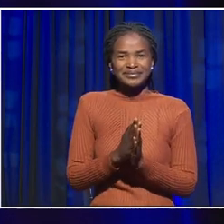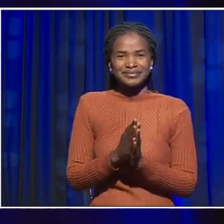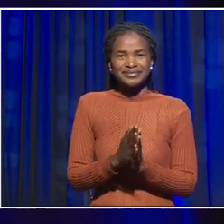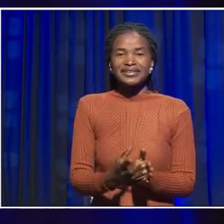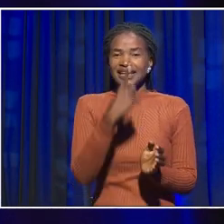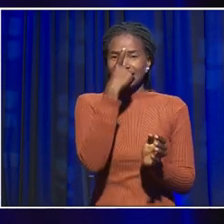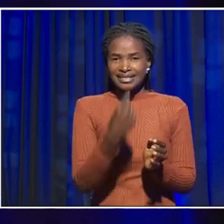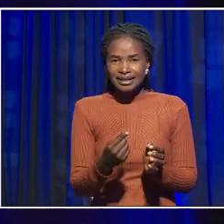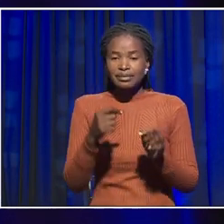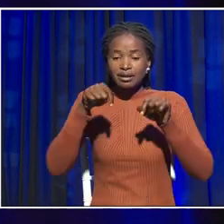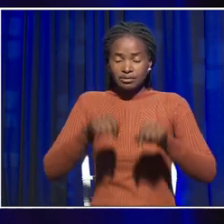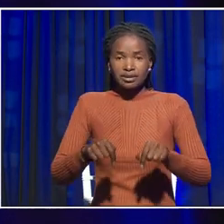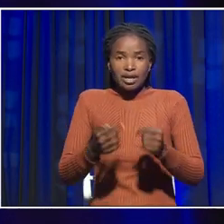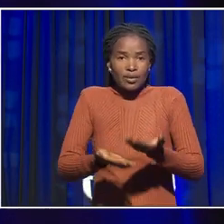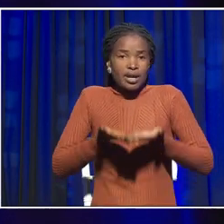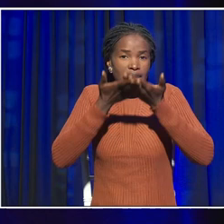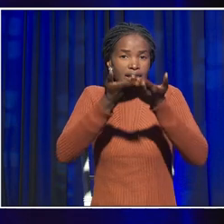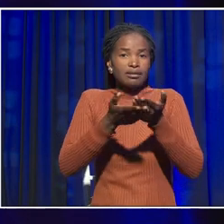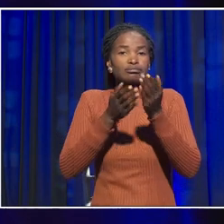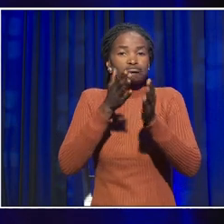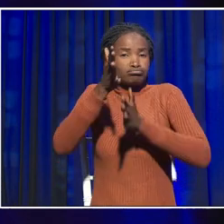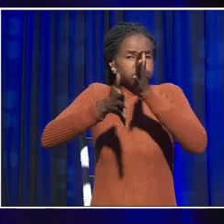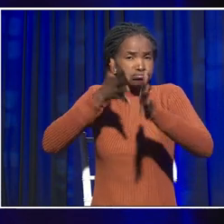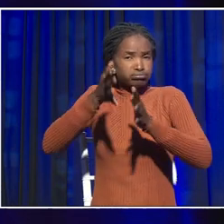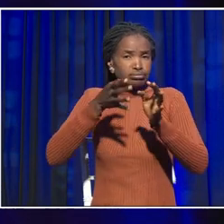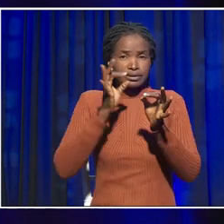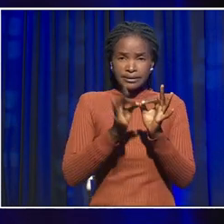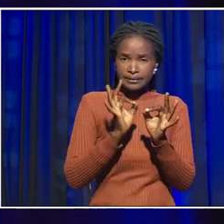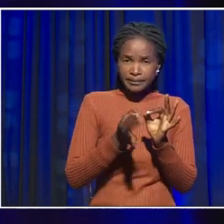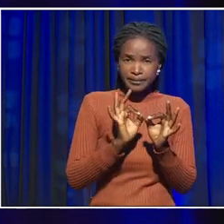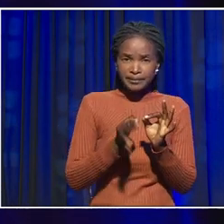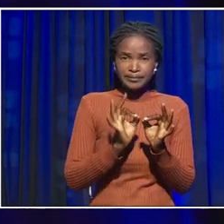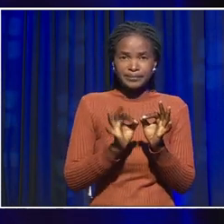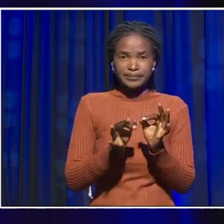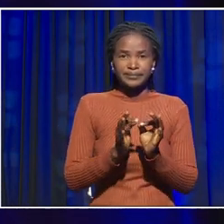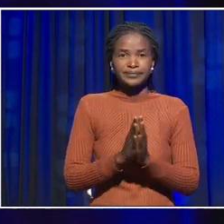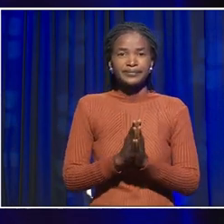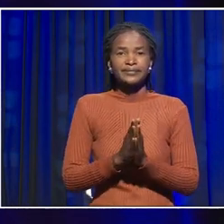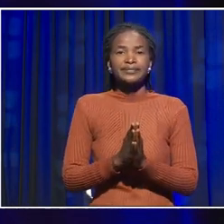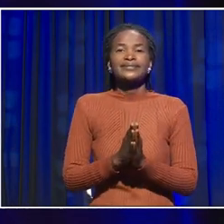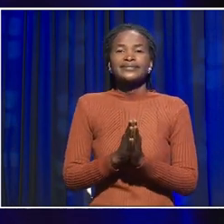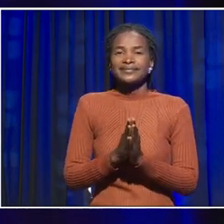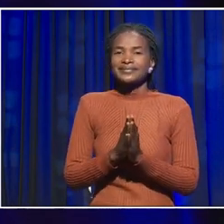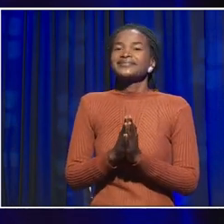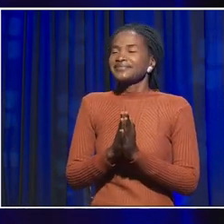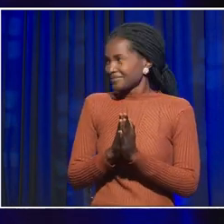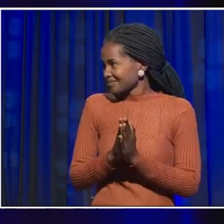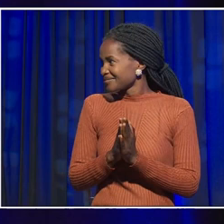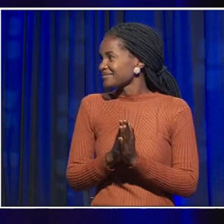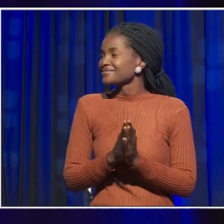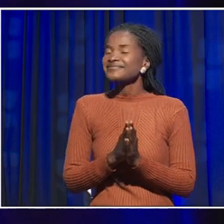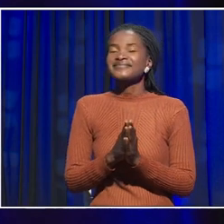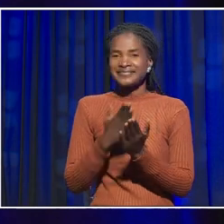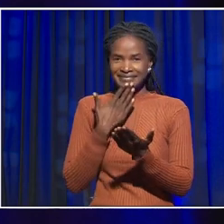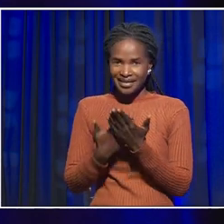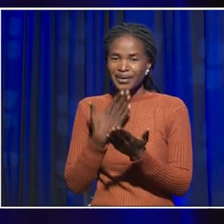Salma Moses with us, who is the sign interpreter. And Salma, wonderful to have you. Thank you